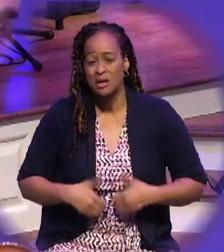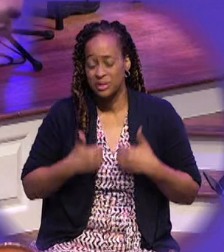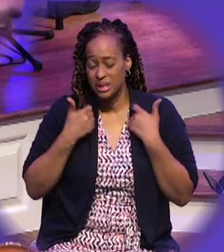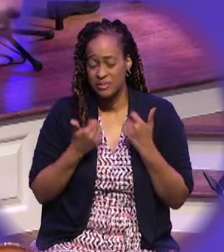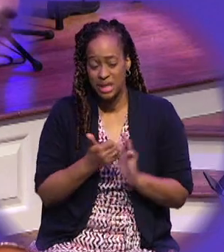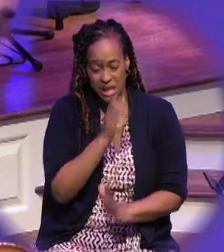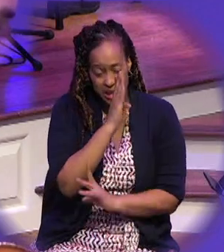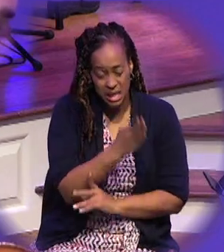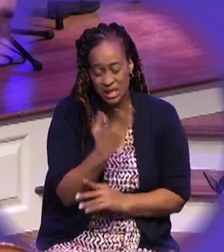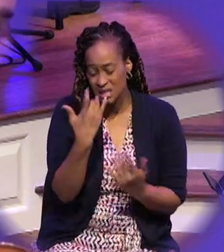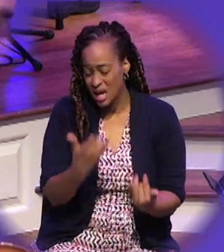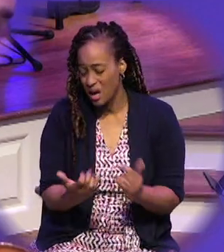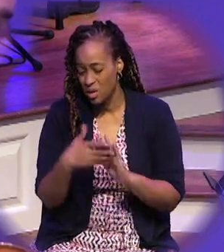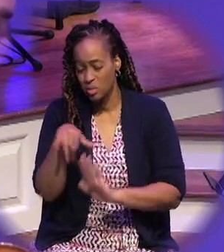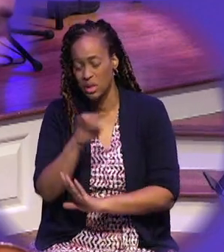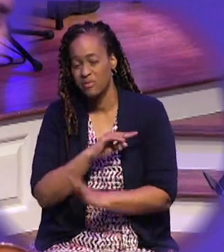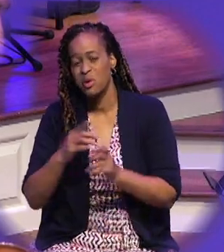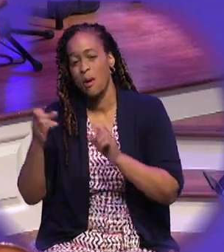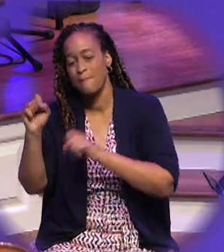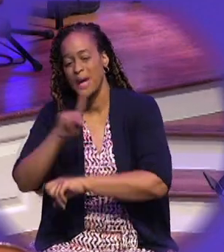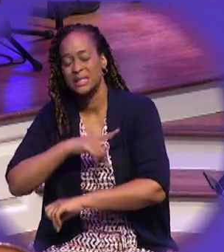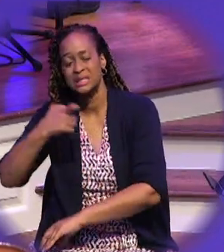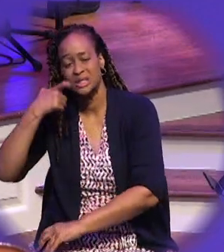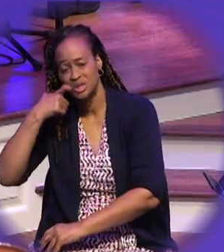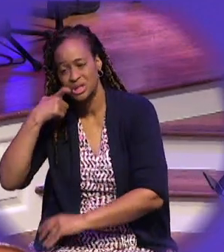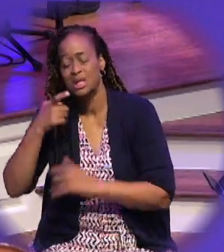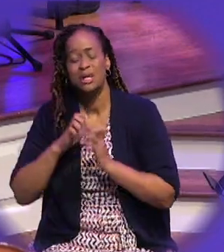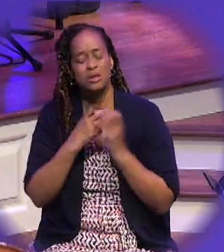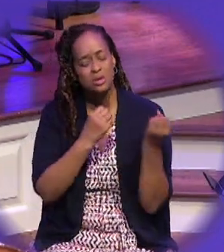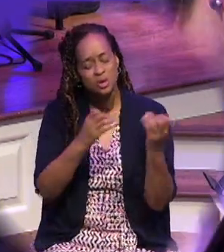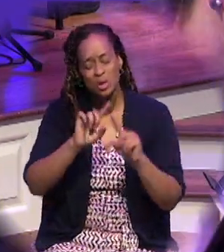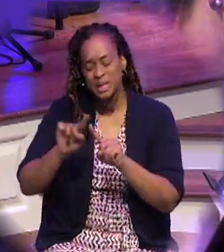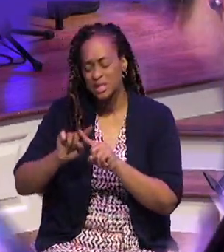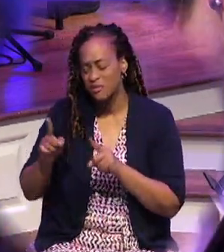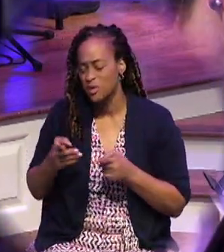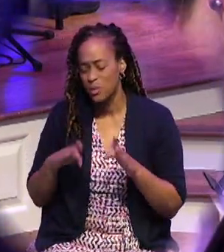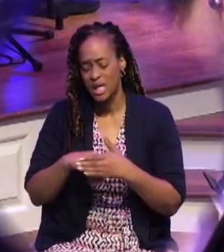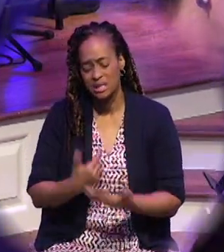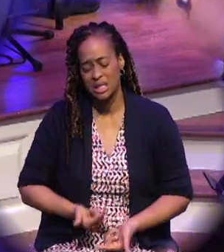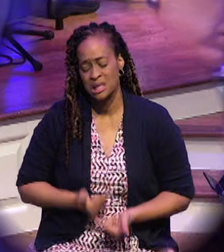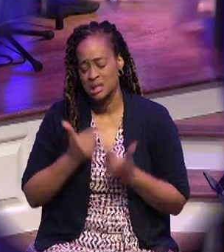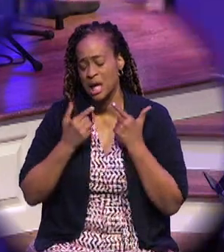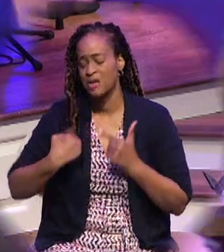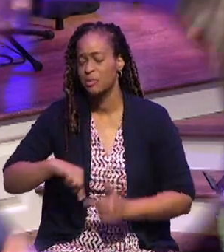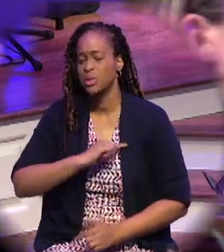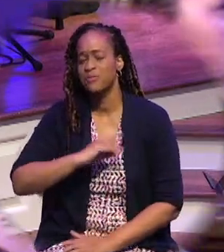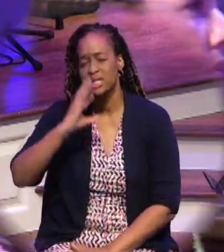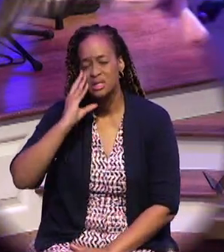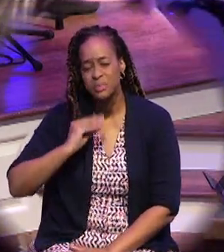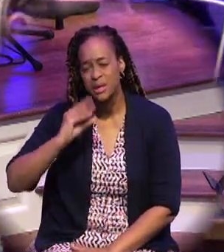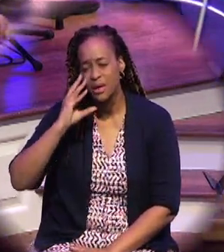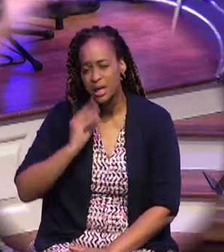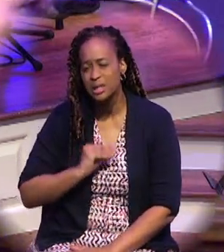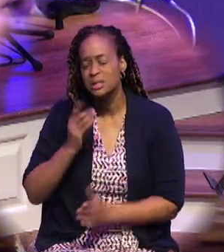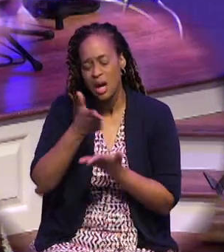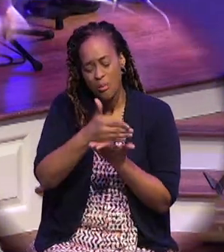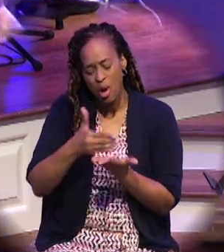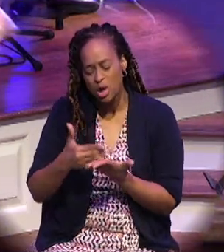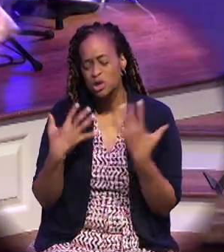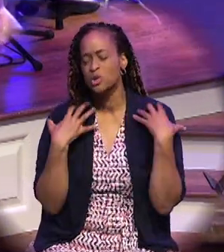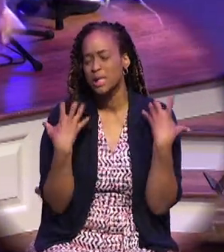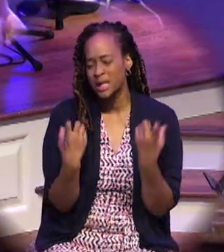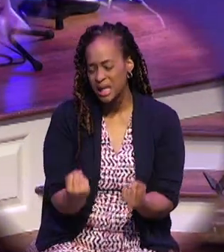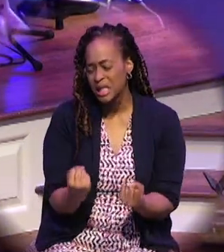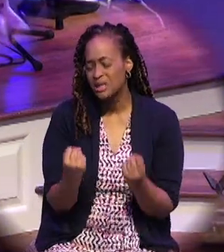now have fallen off the wagon. There are so many different ways in this life we have experienced partial